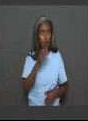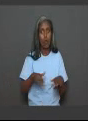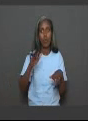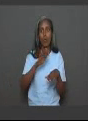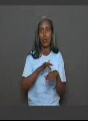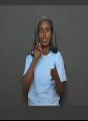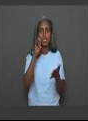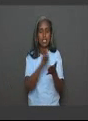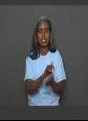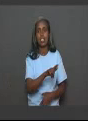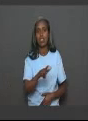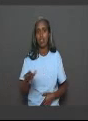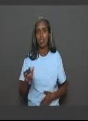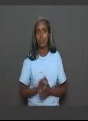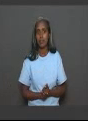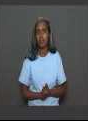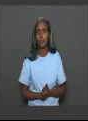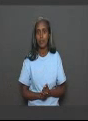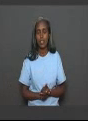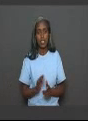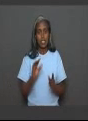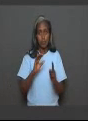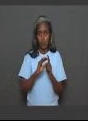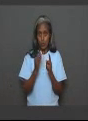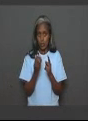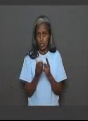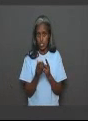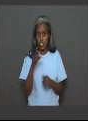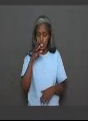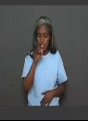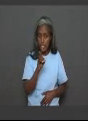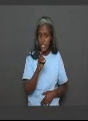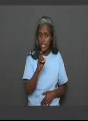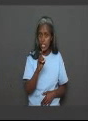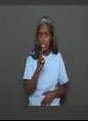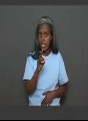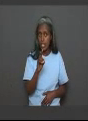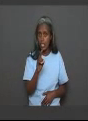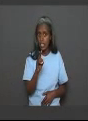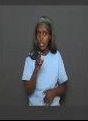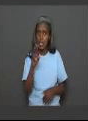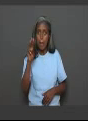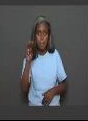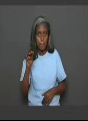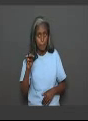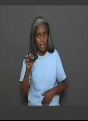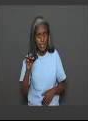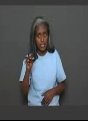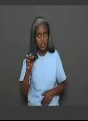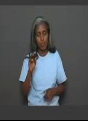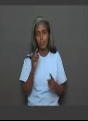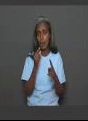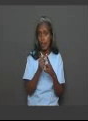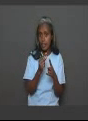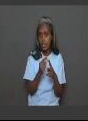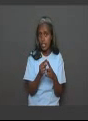O on that line. The position D in meters